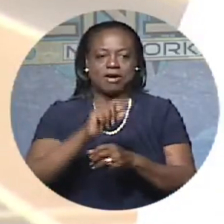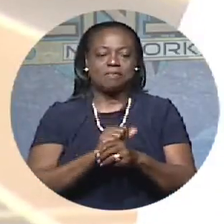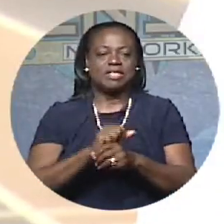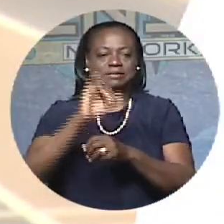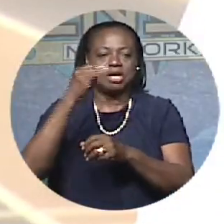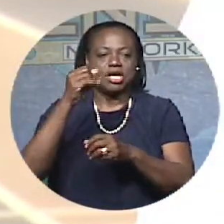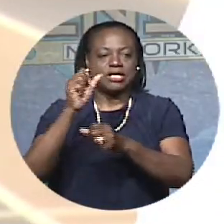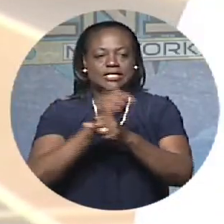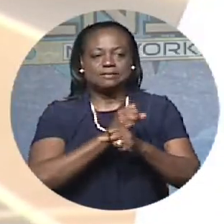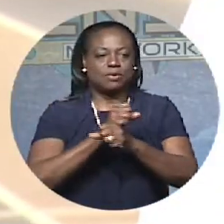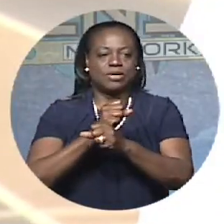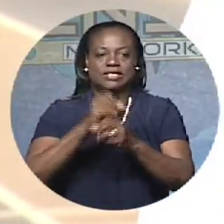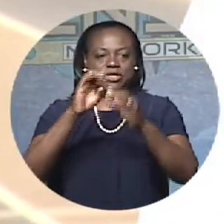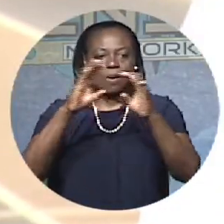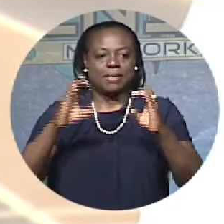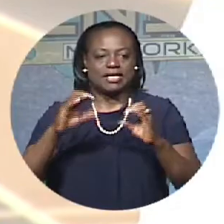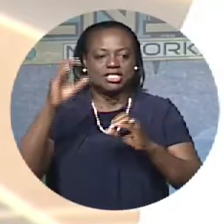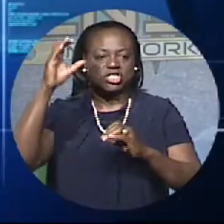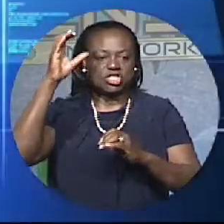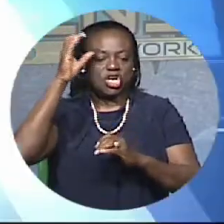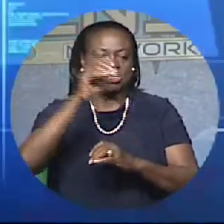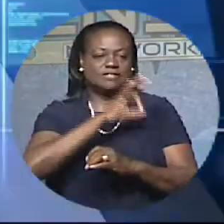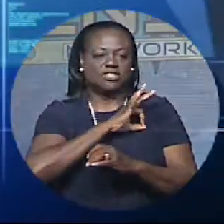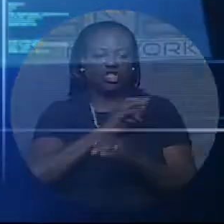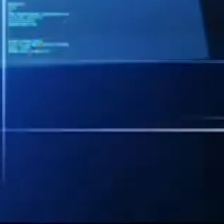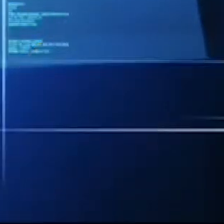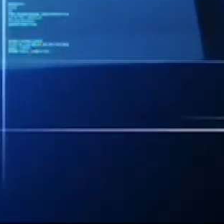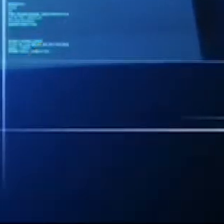Complex. I'm Charles Fisher for ZNS Total Sports.